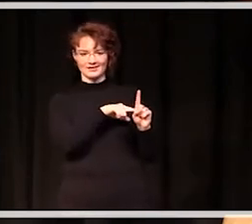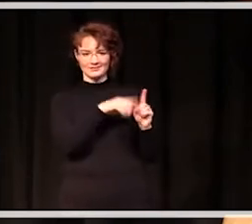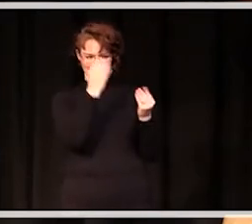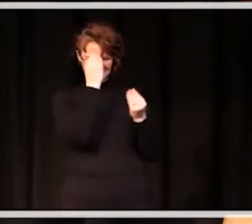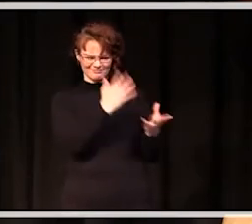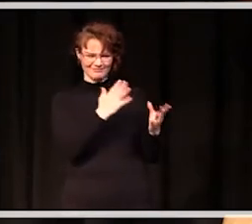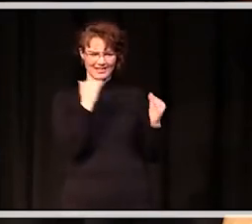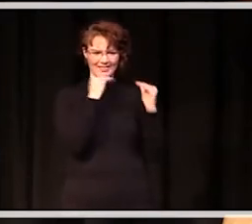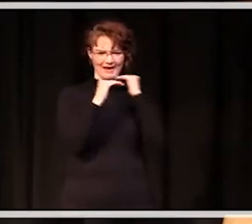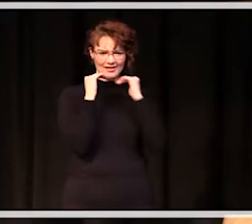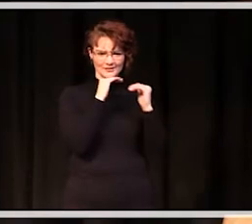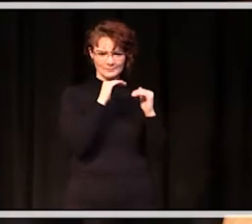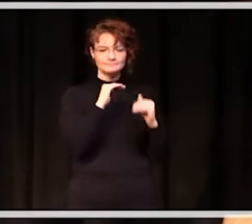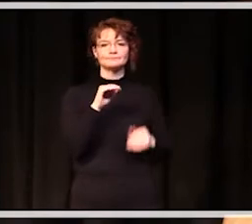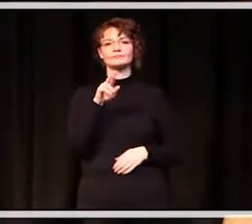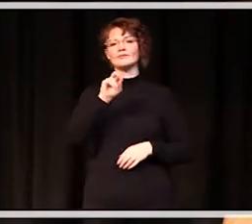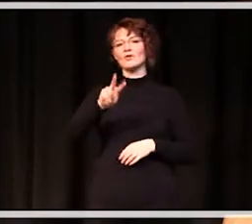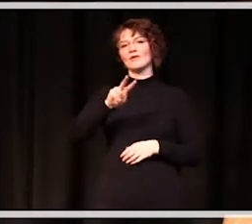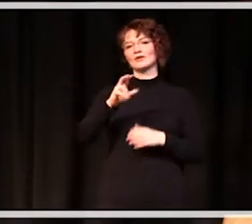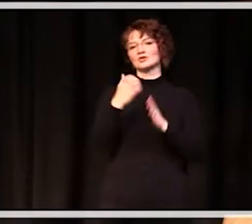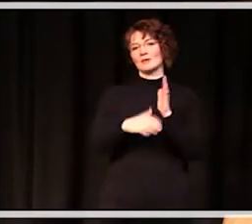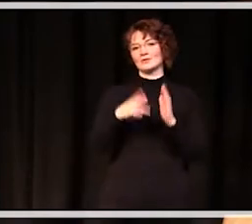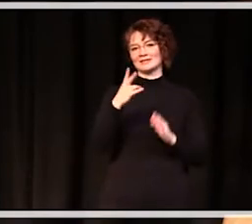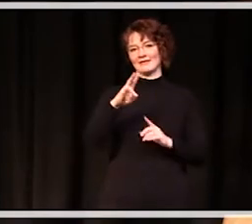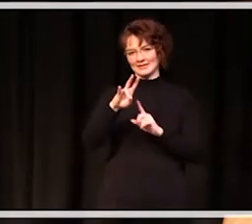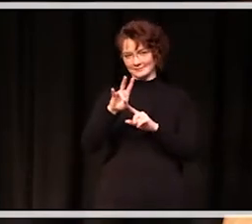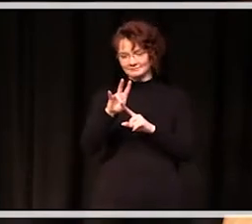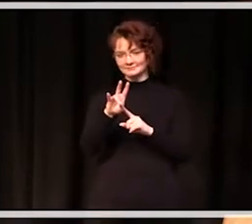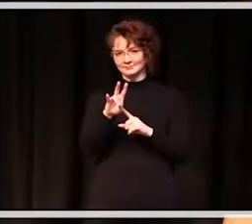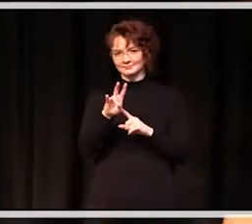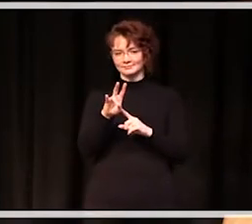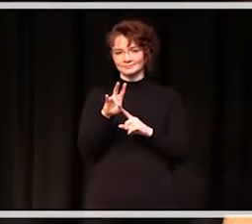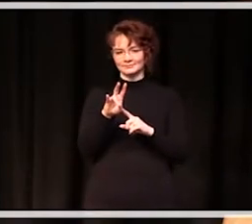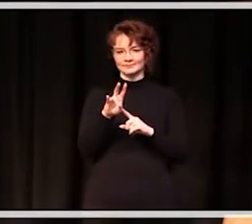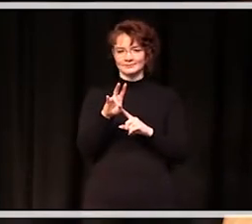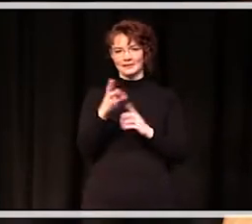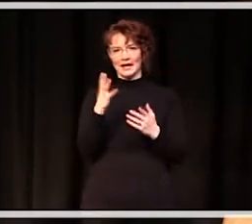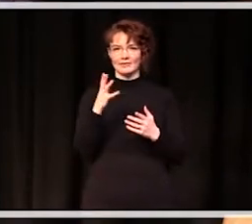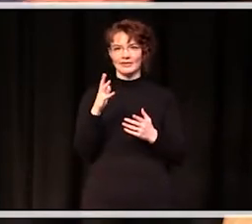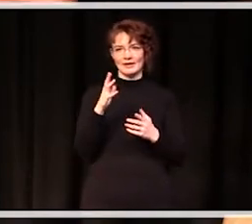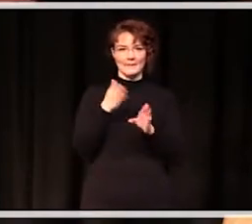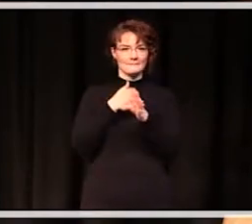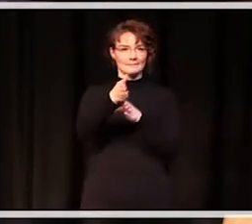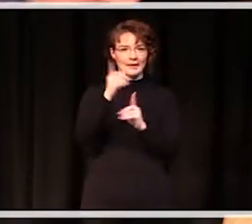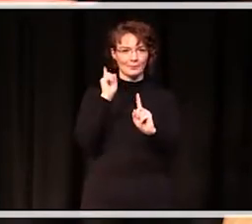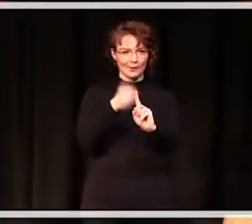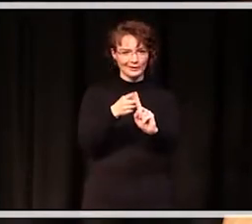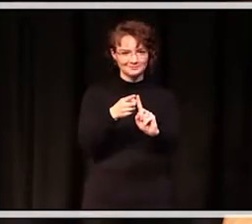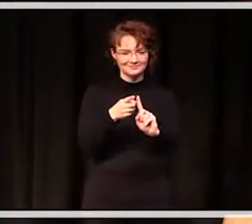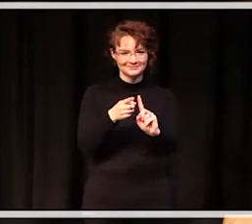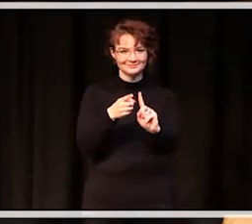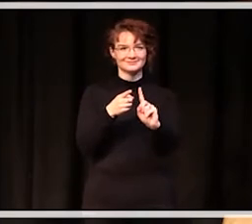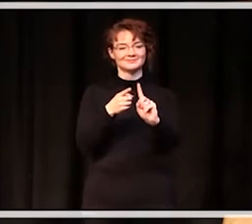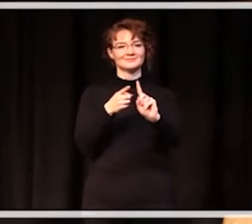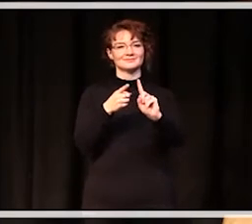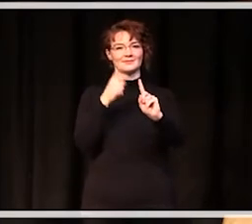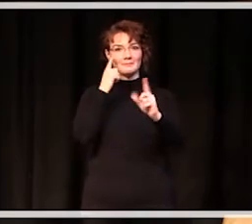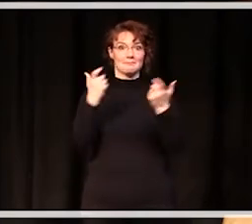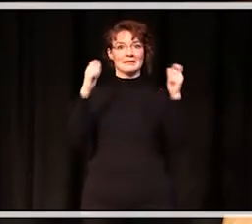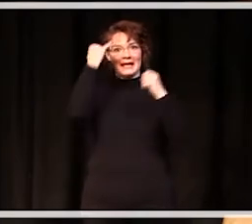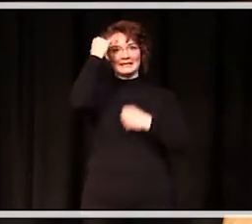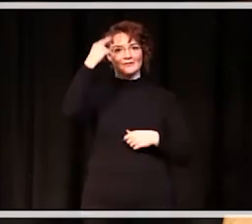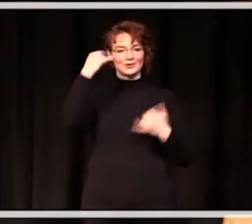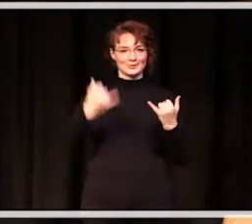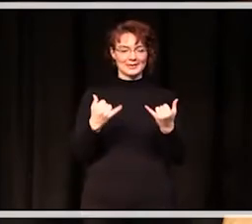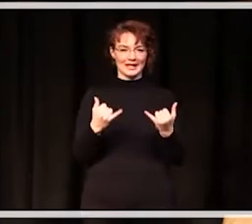Friends, as we get to Revelation chapter 17, here's what I want you to know. Here's just sort of the main idea, the big idea of all I'm trying to say today is simply